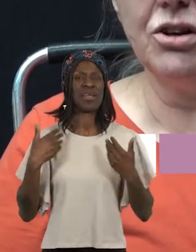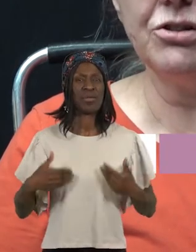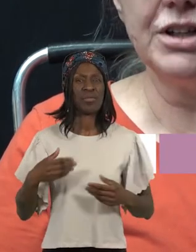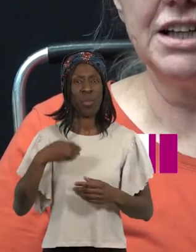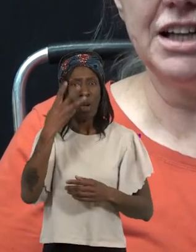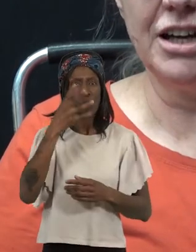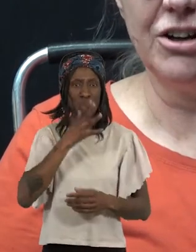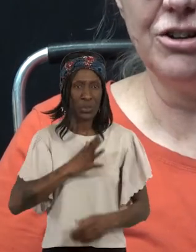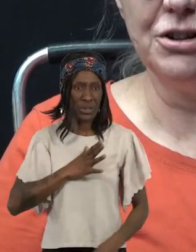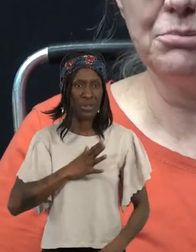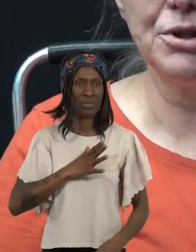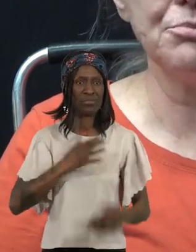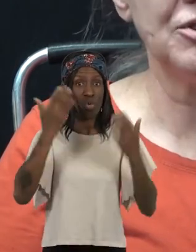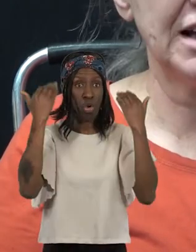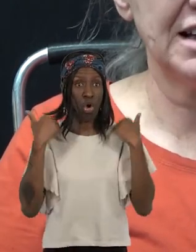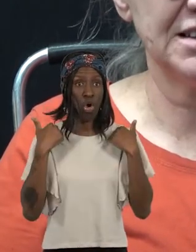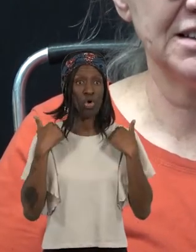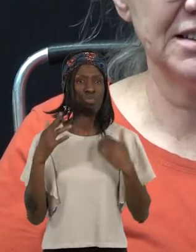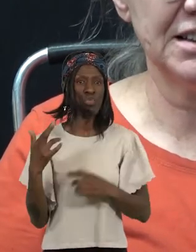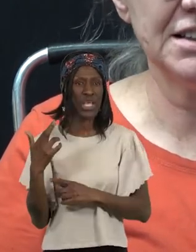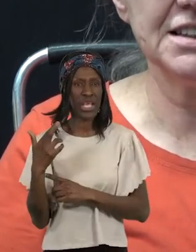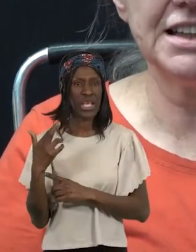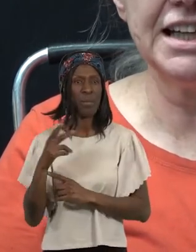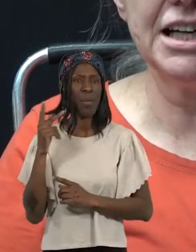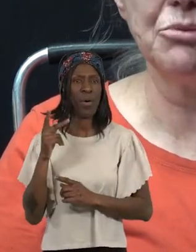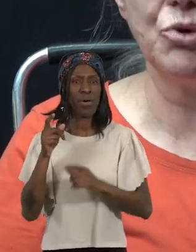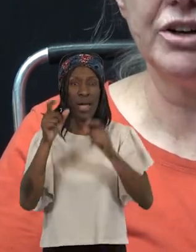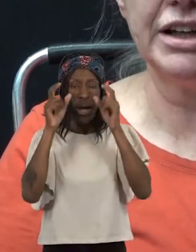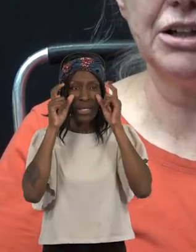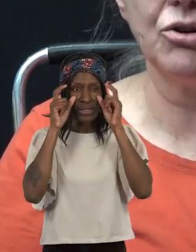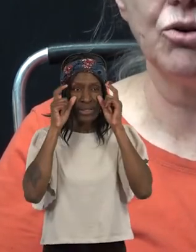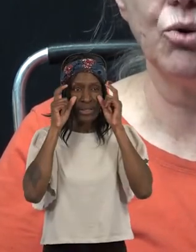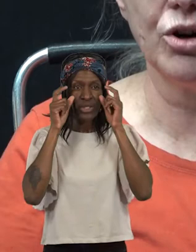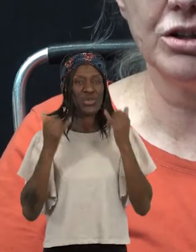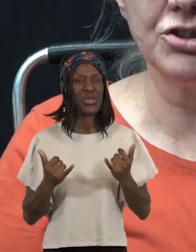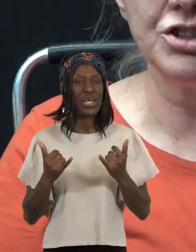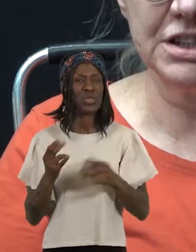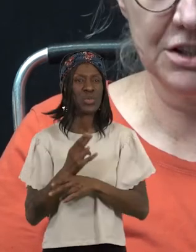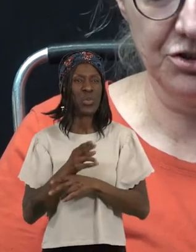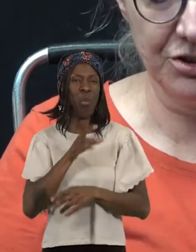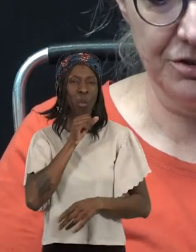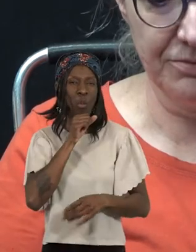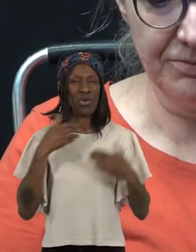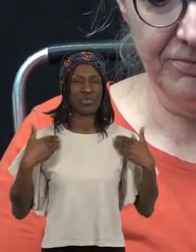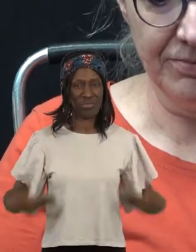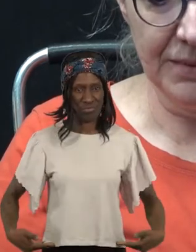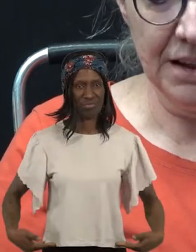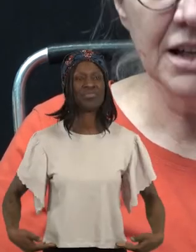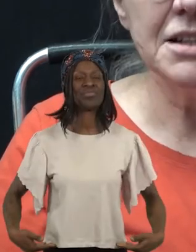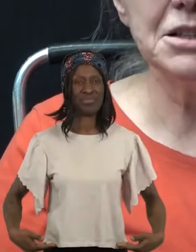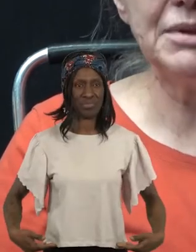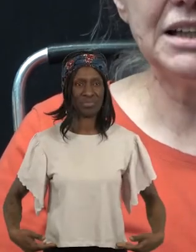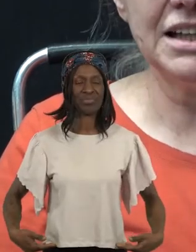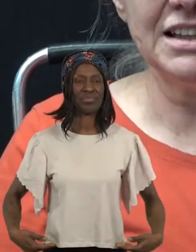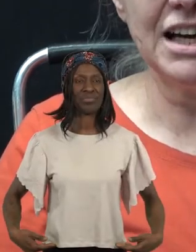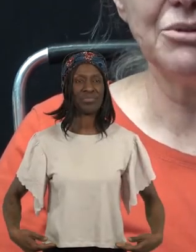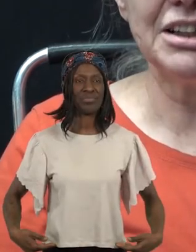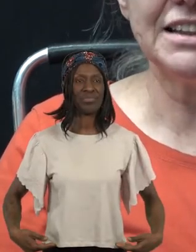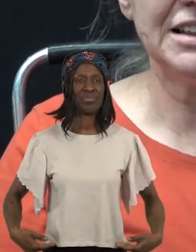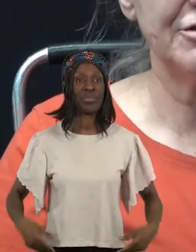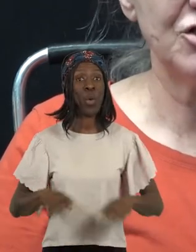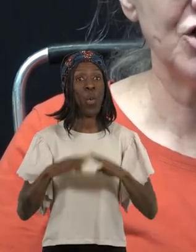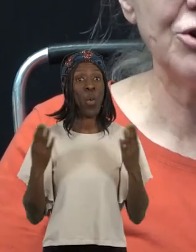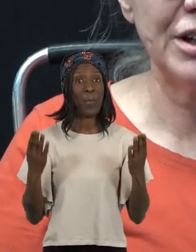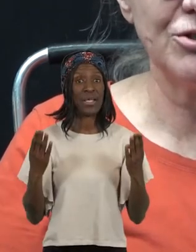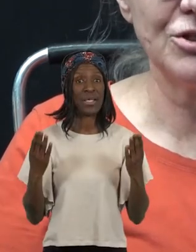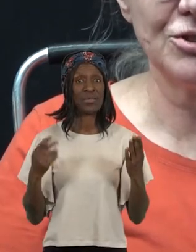with long gray hair, purple glasses, and today I'm wearing an orange t-shirt. To begin, I would